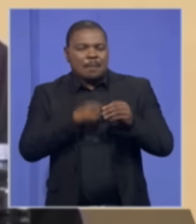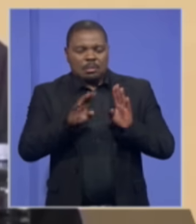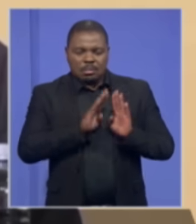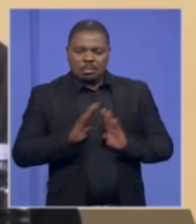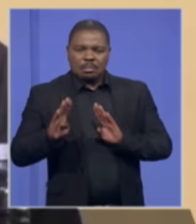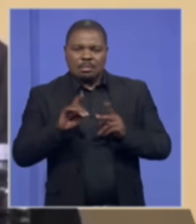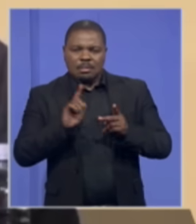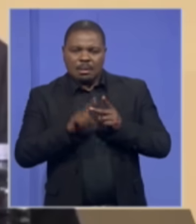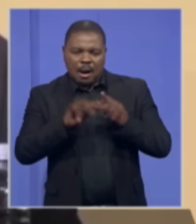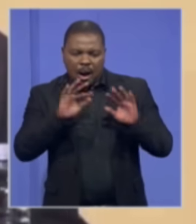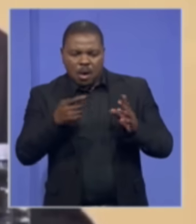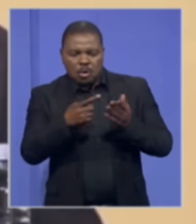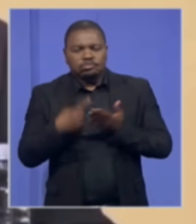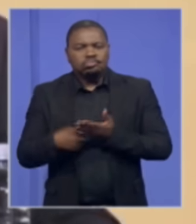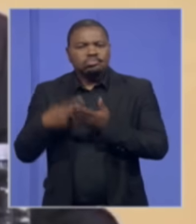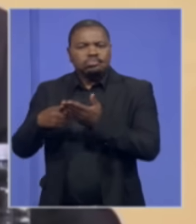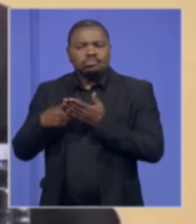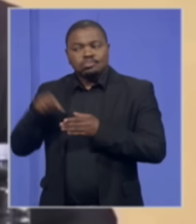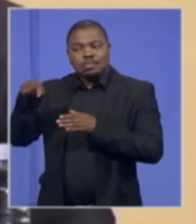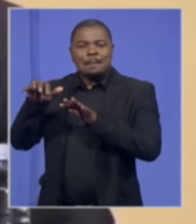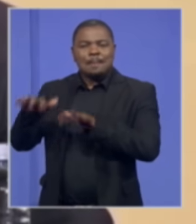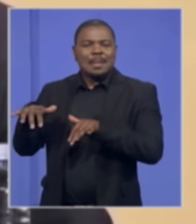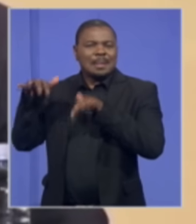her engagement with Parliament.